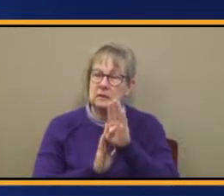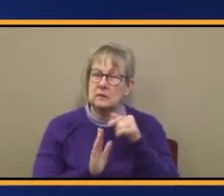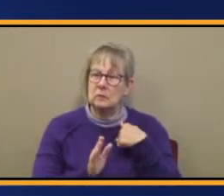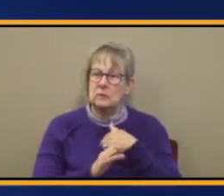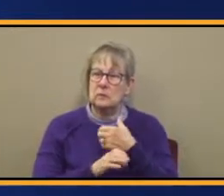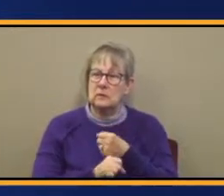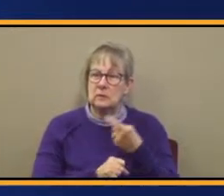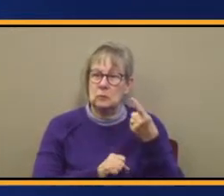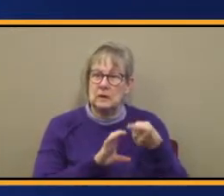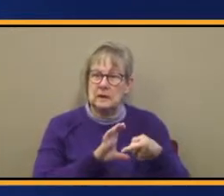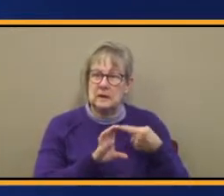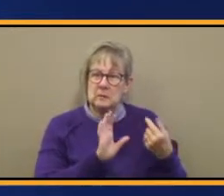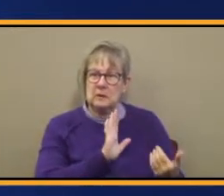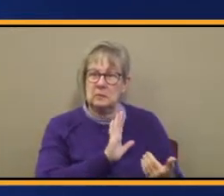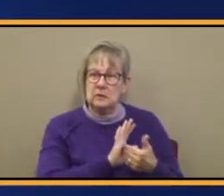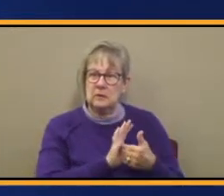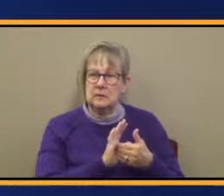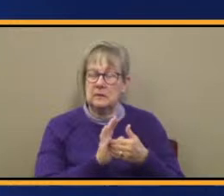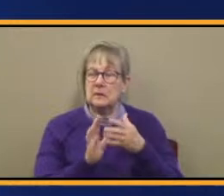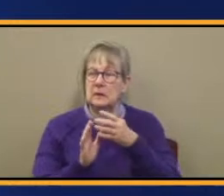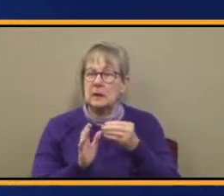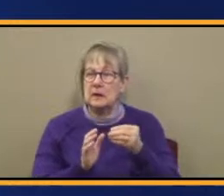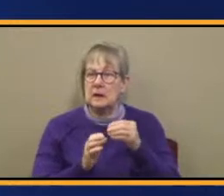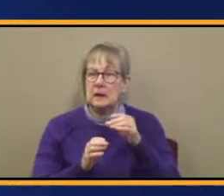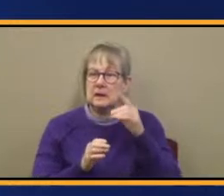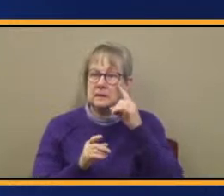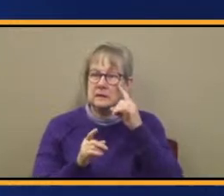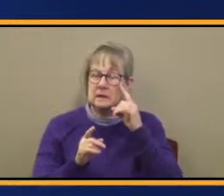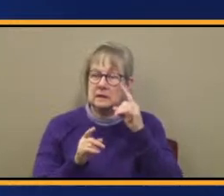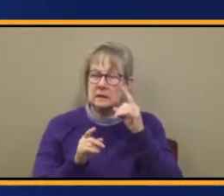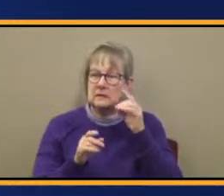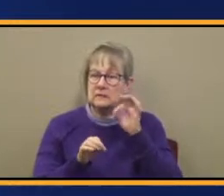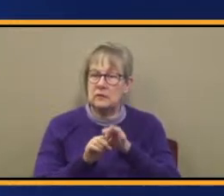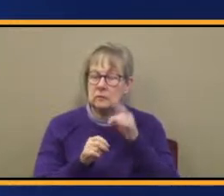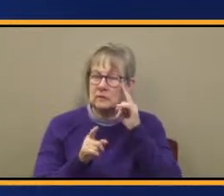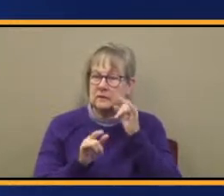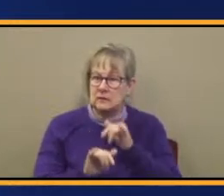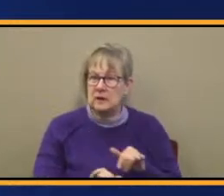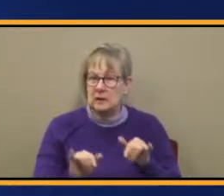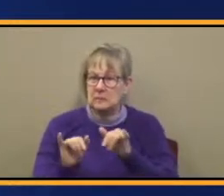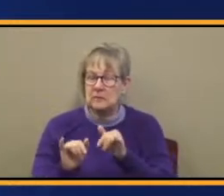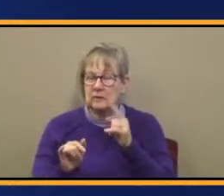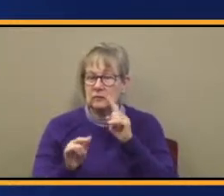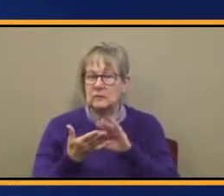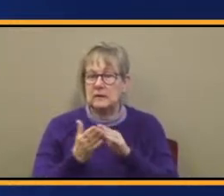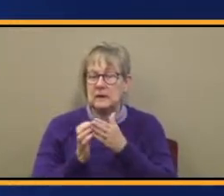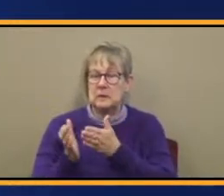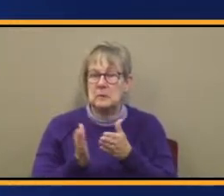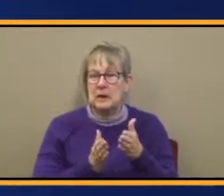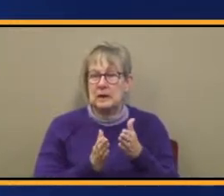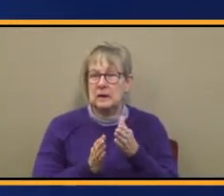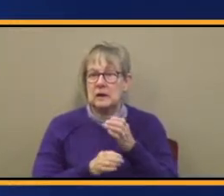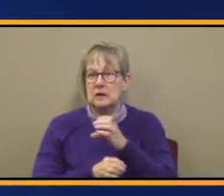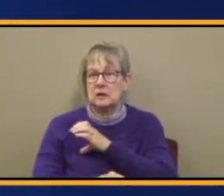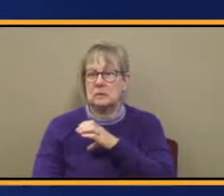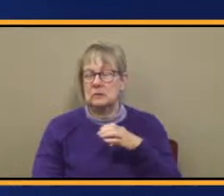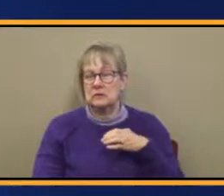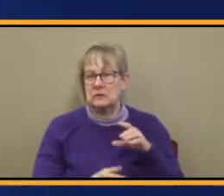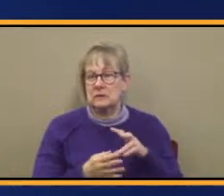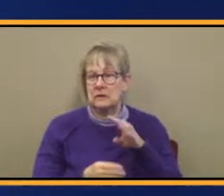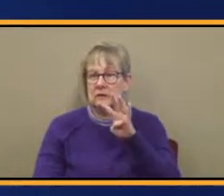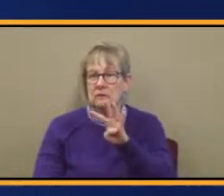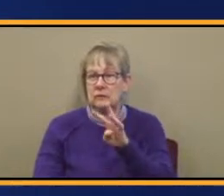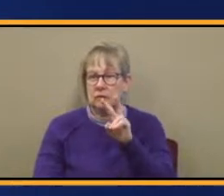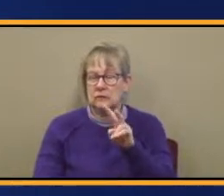receive one email in opposition. City Plan Commission was unanimous approval. Thank you. 42. And 42, also second reading of an